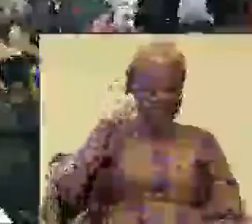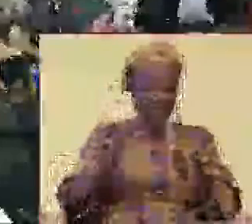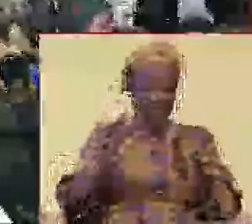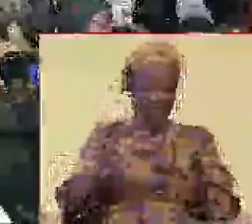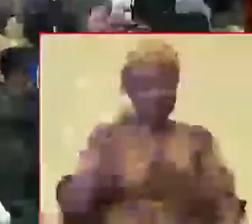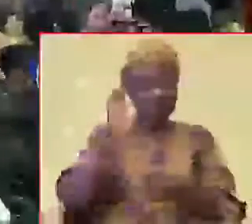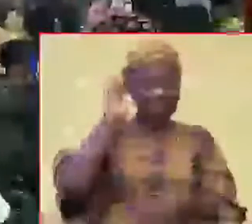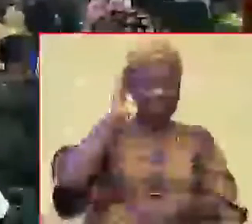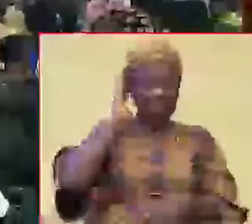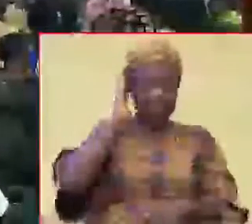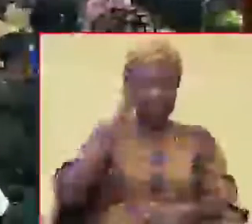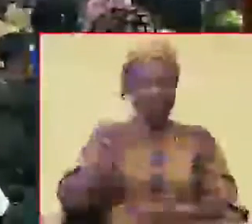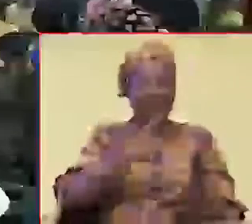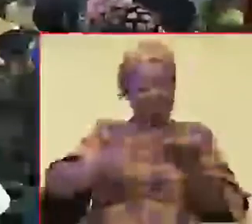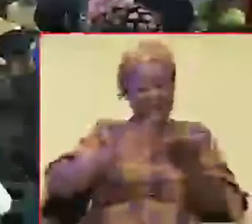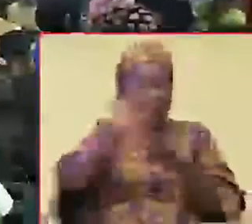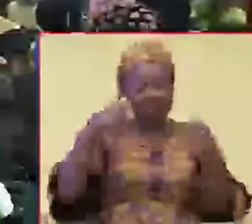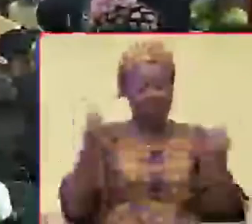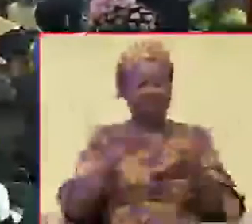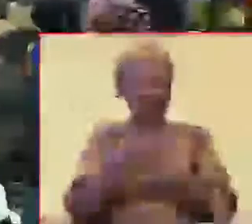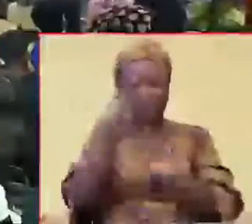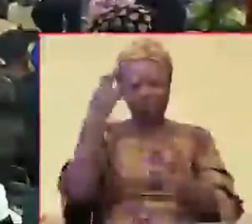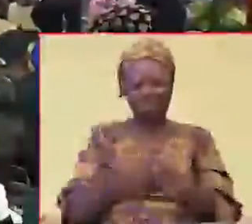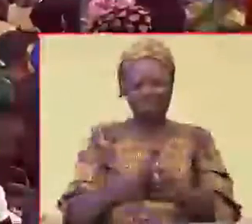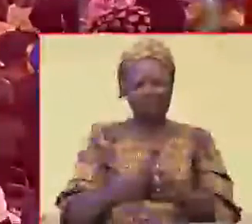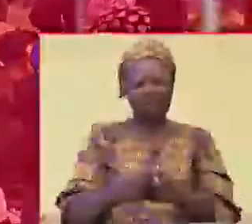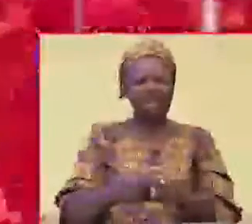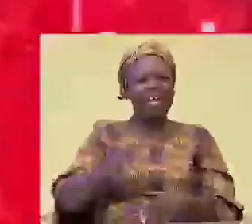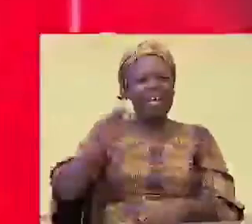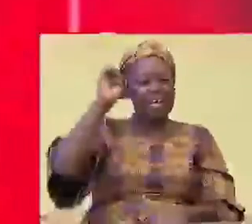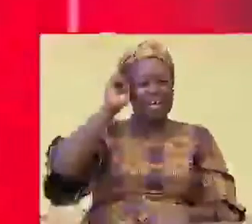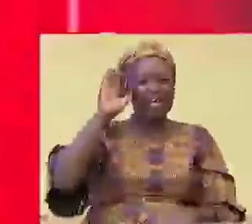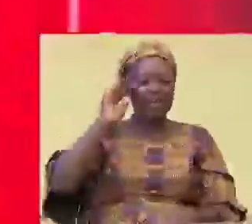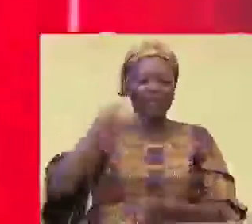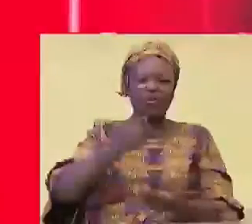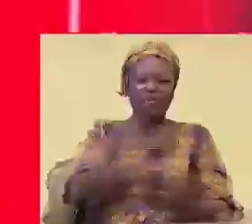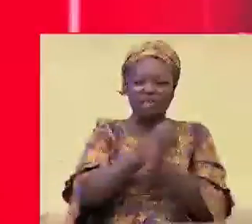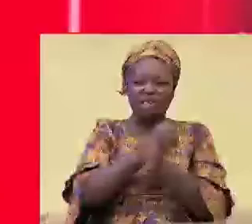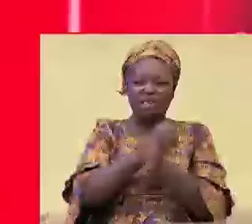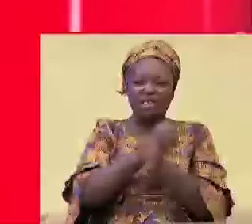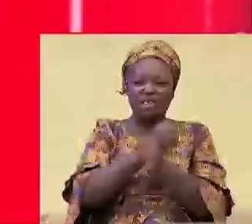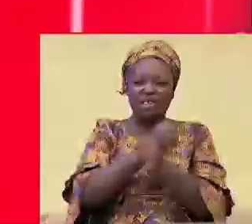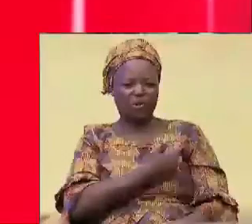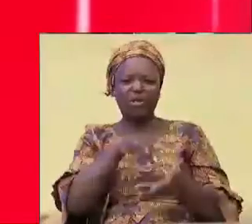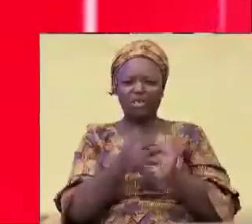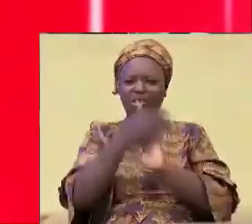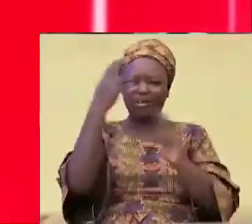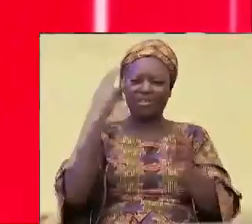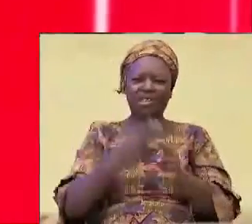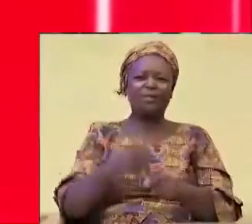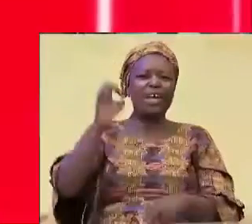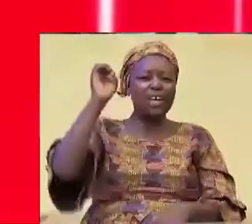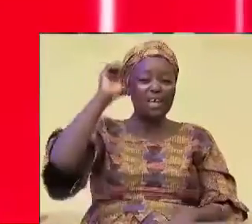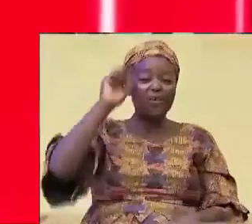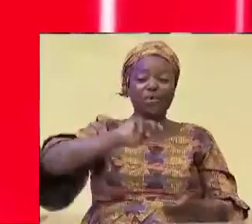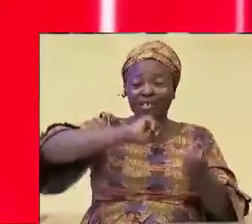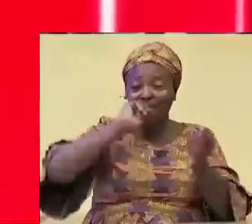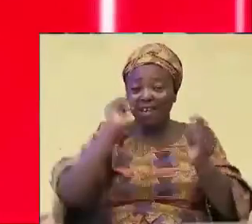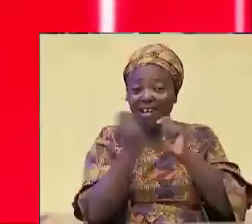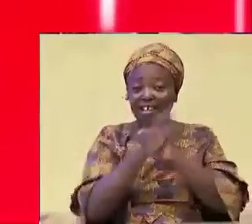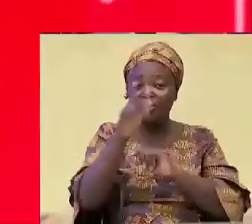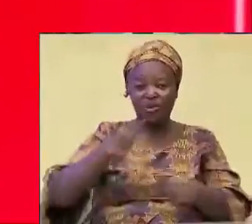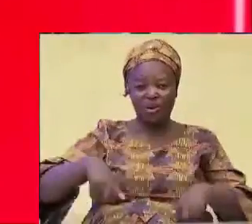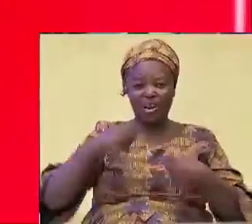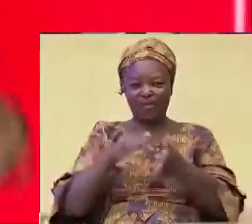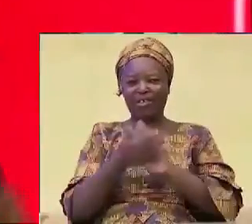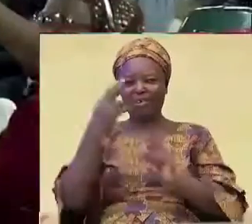He will forgive your sin. He will save your soul. He will change your